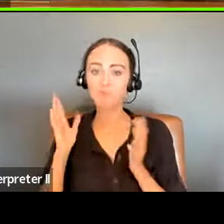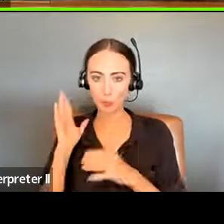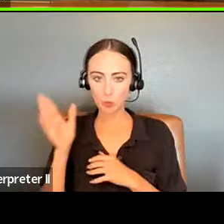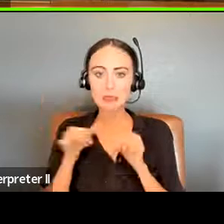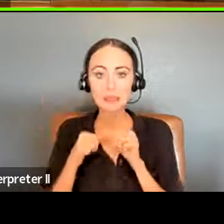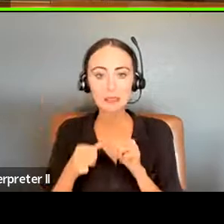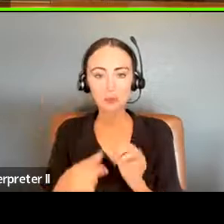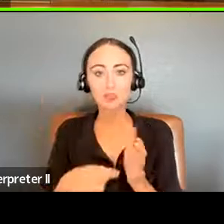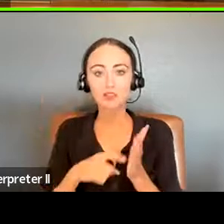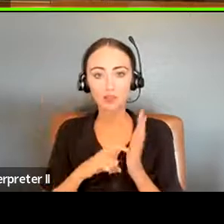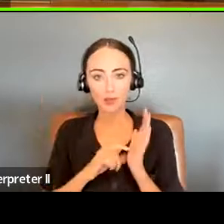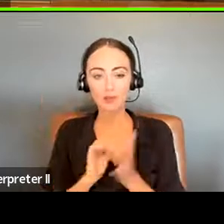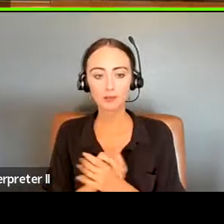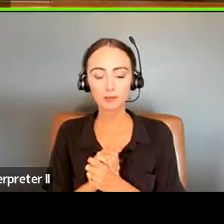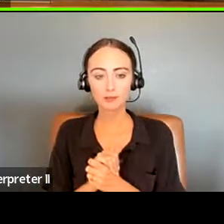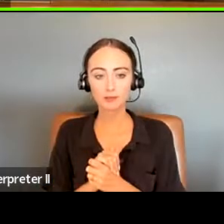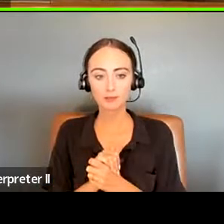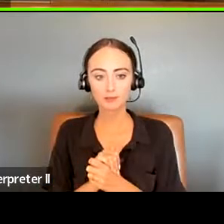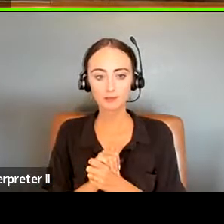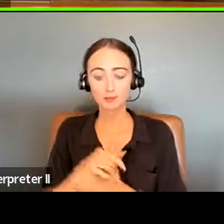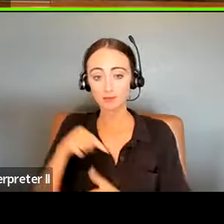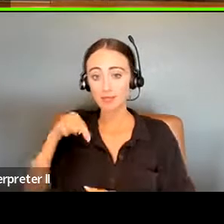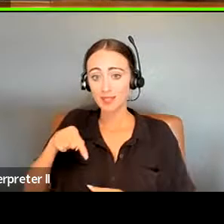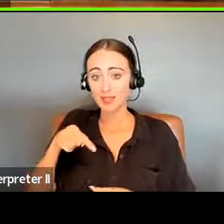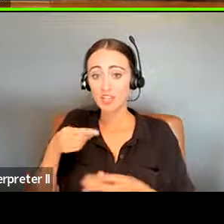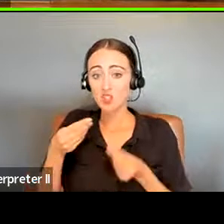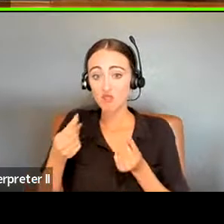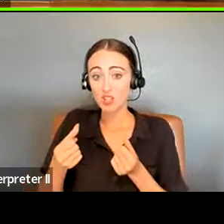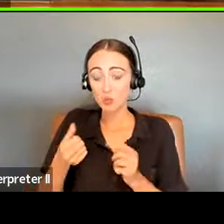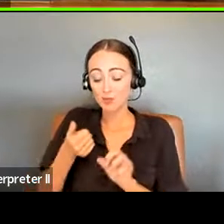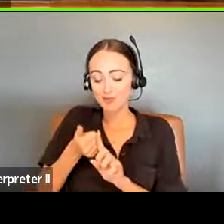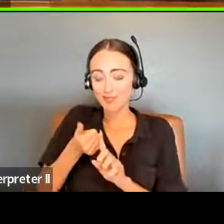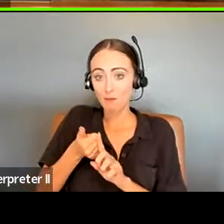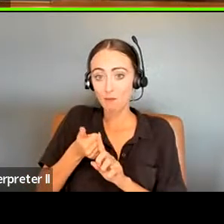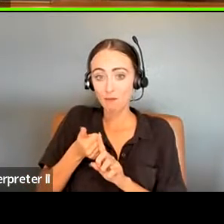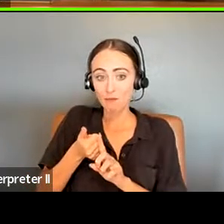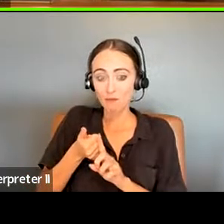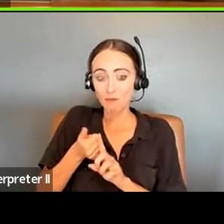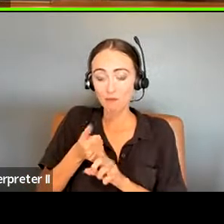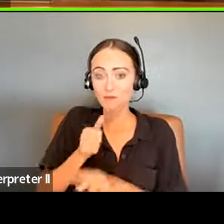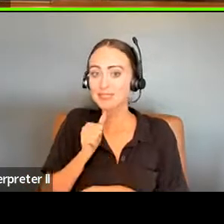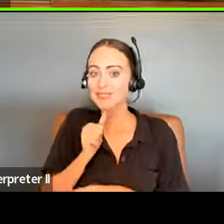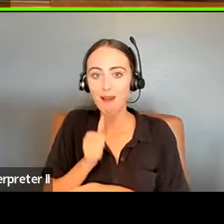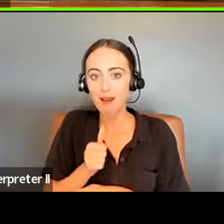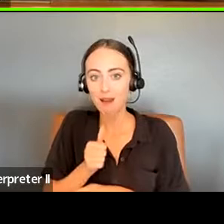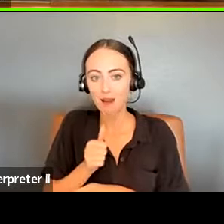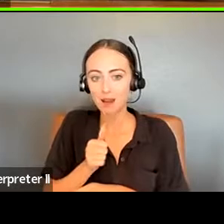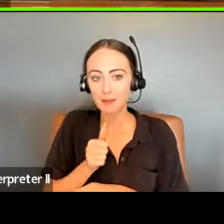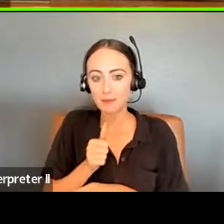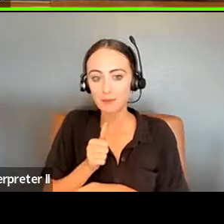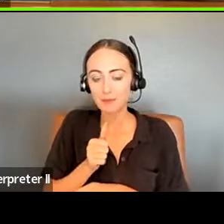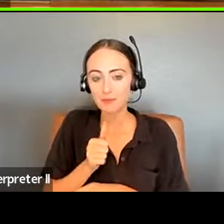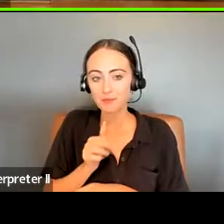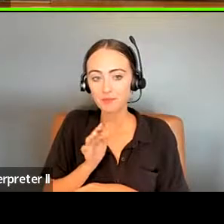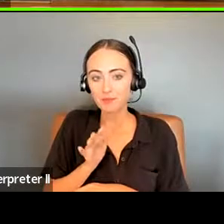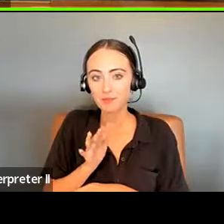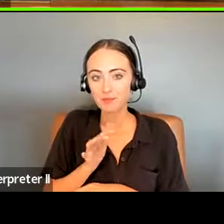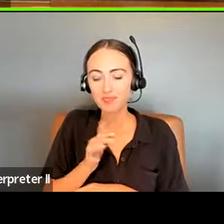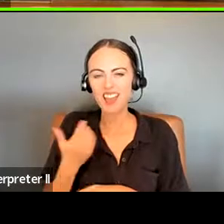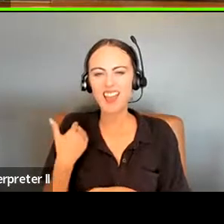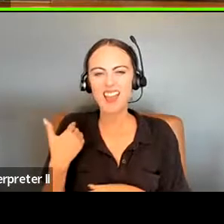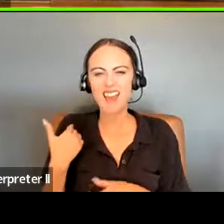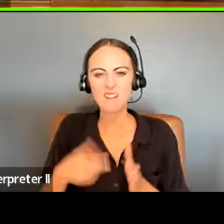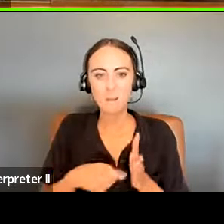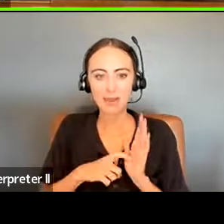requirement. This resolution itself does not have the mandate.